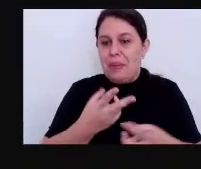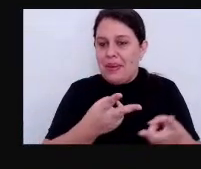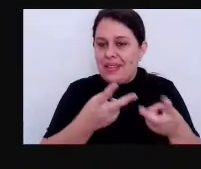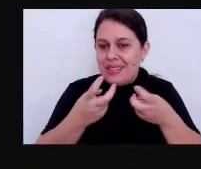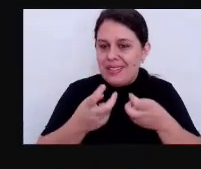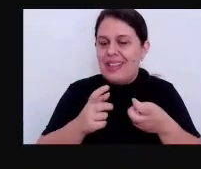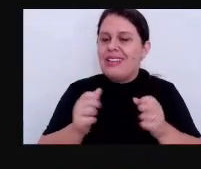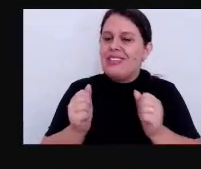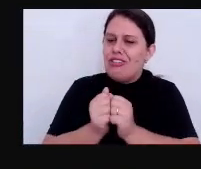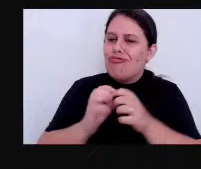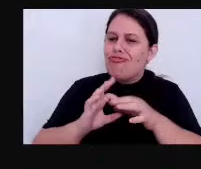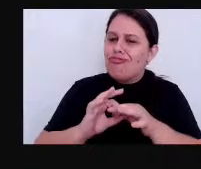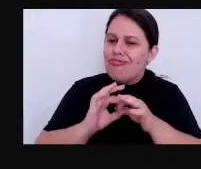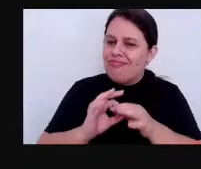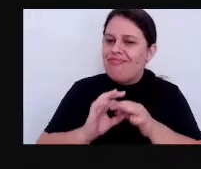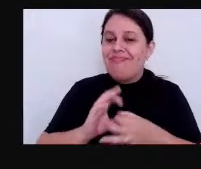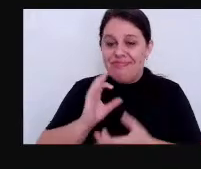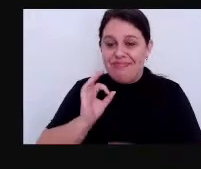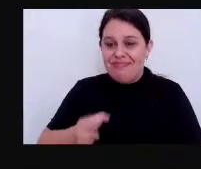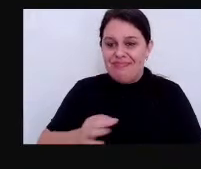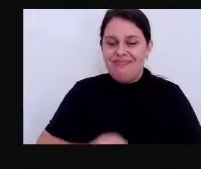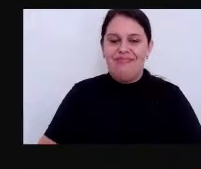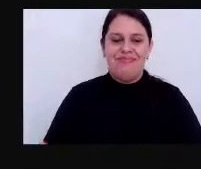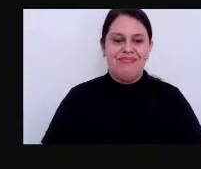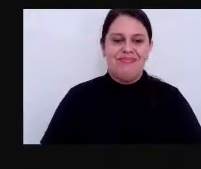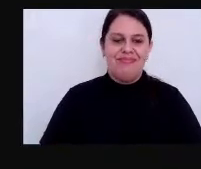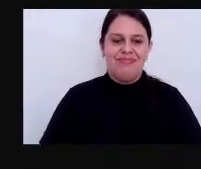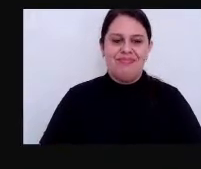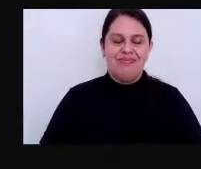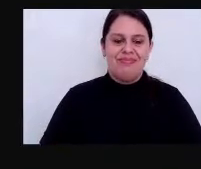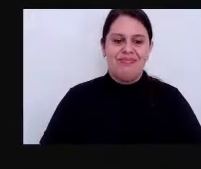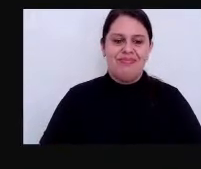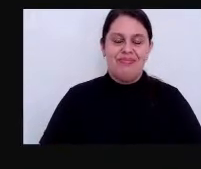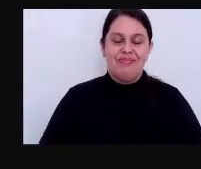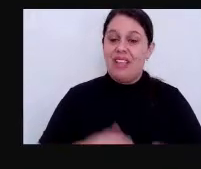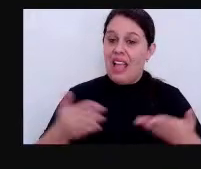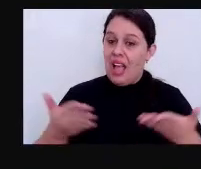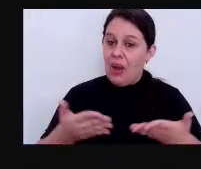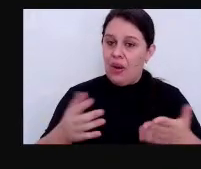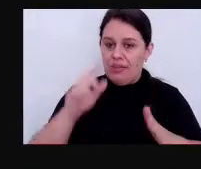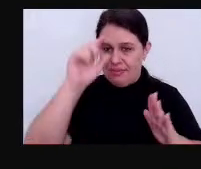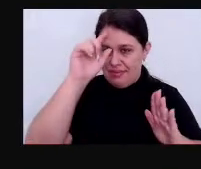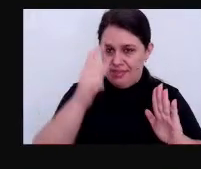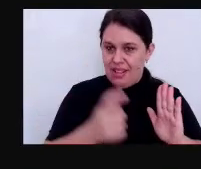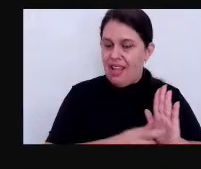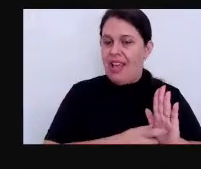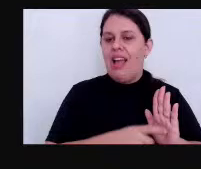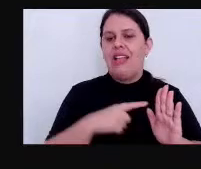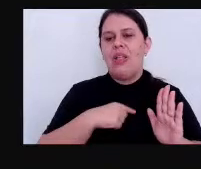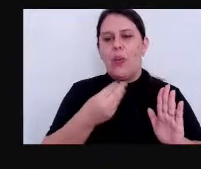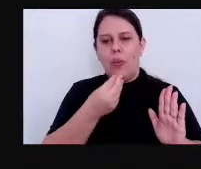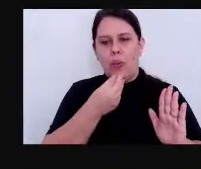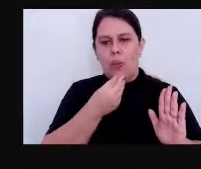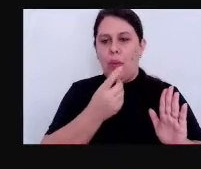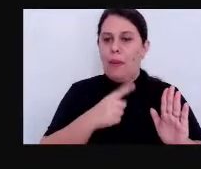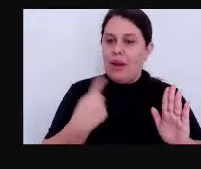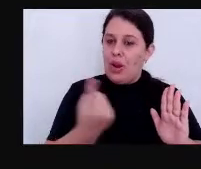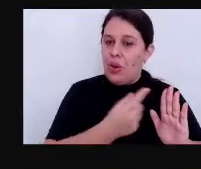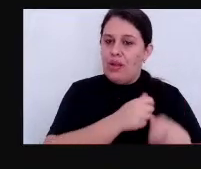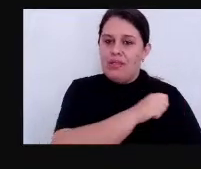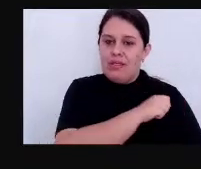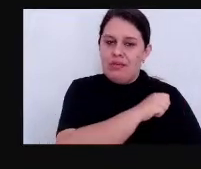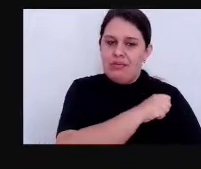And the advent of AI is a huge opportunity for us and for students. And if we can stay connected, the